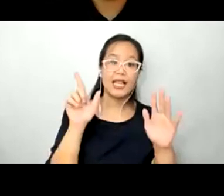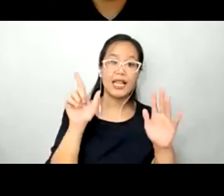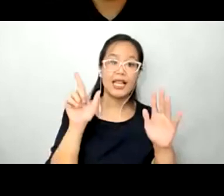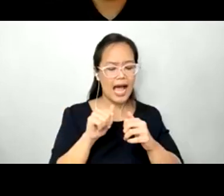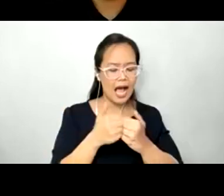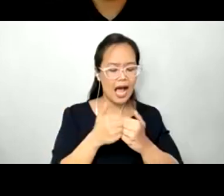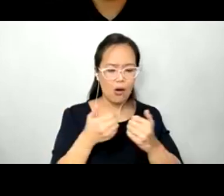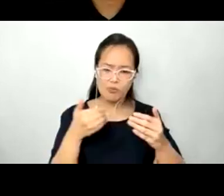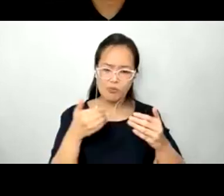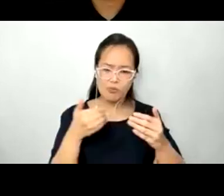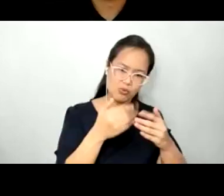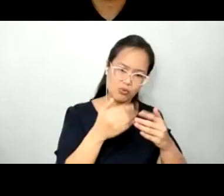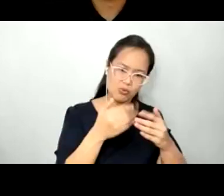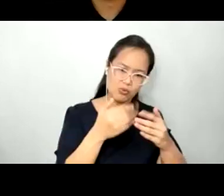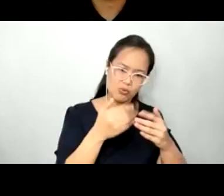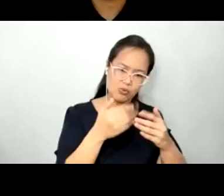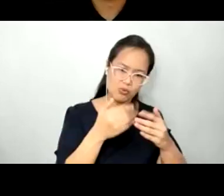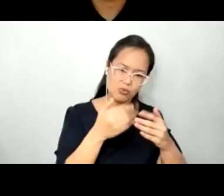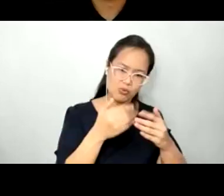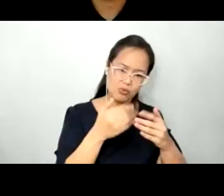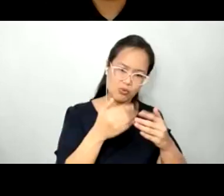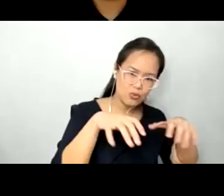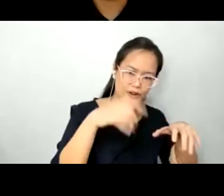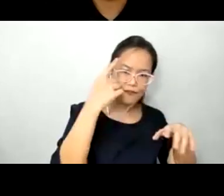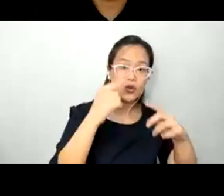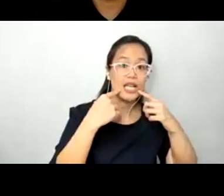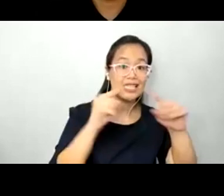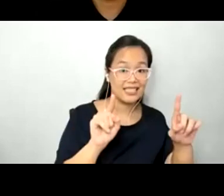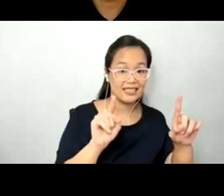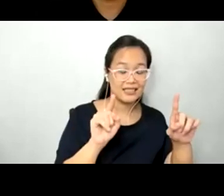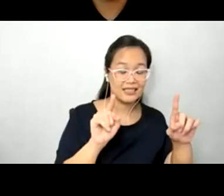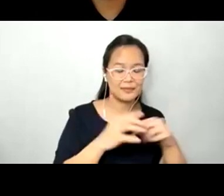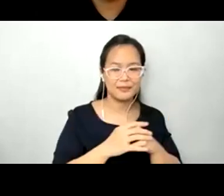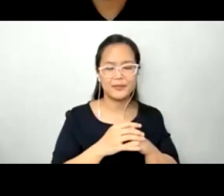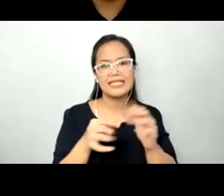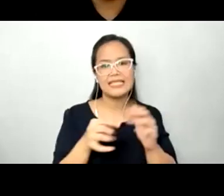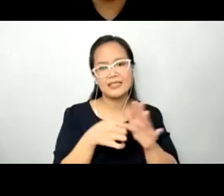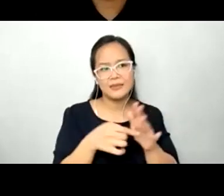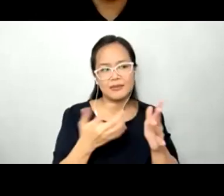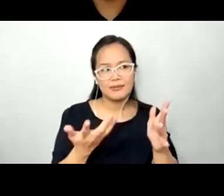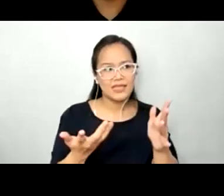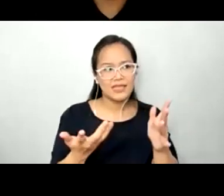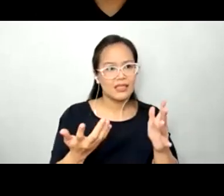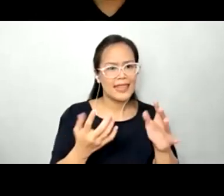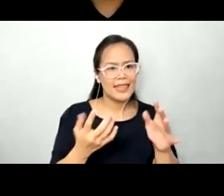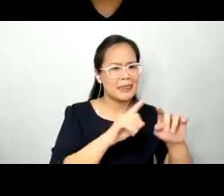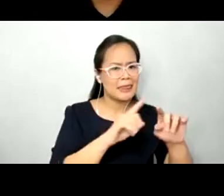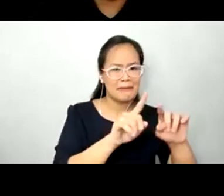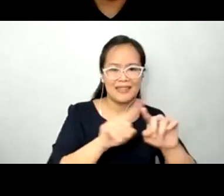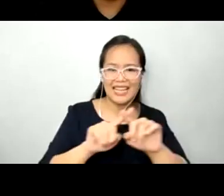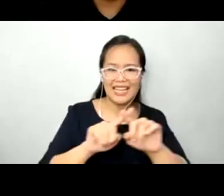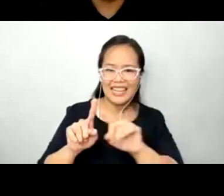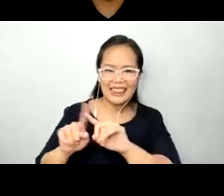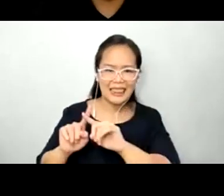decisions papunta doon sa picture of success na yon. And sometimes iba-iba